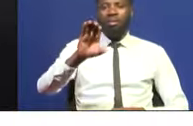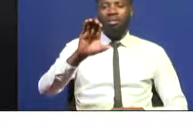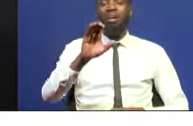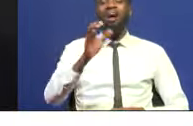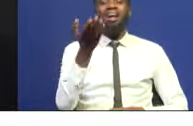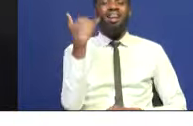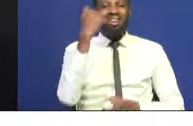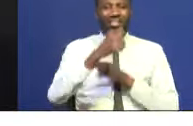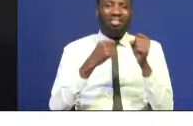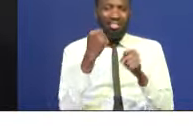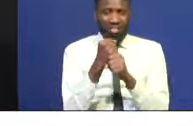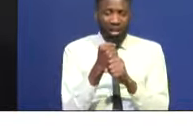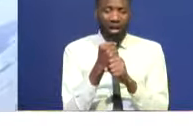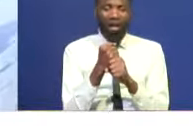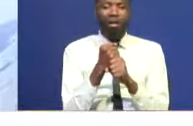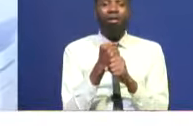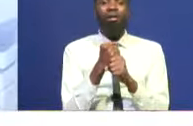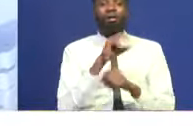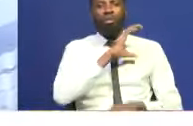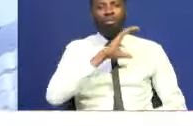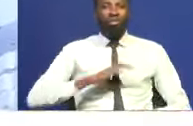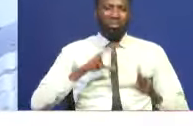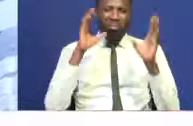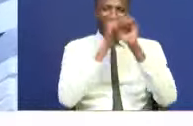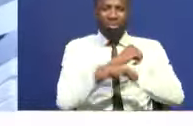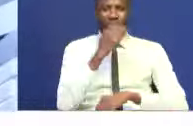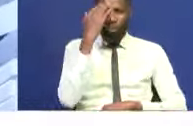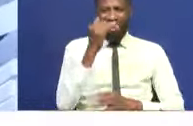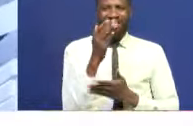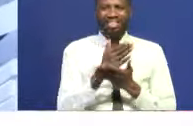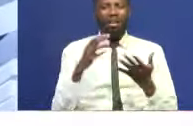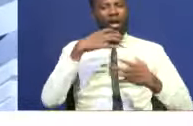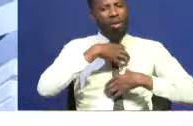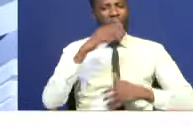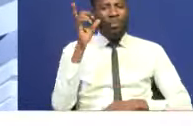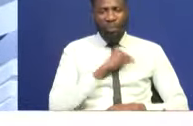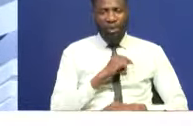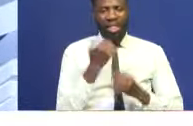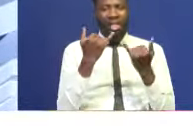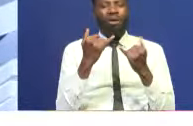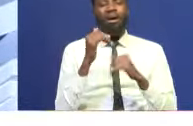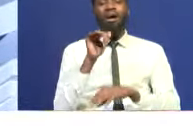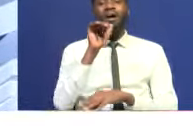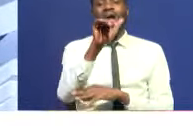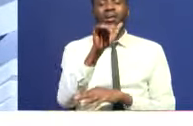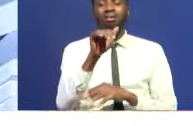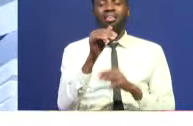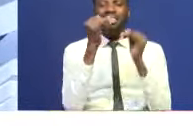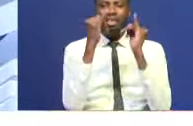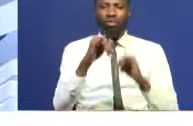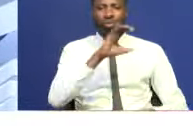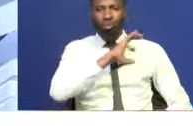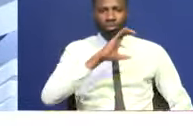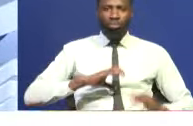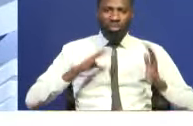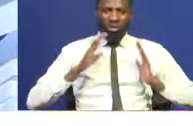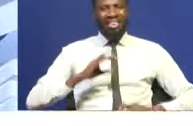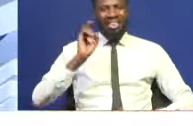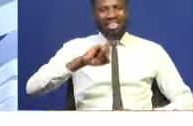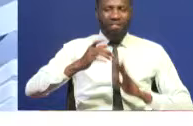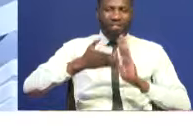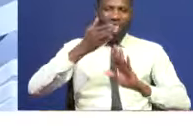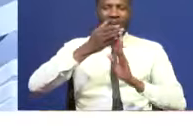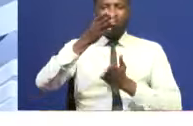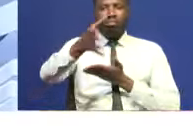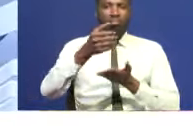year after the term of the commissioners ended. Pressure is mounting for the appointment of the commissioners to begin the process of preparing